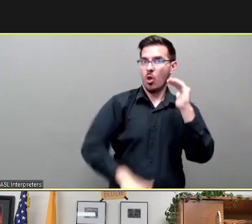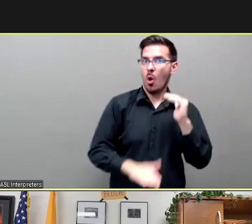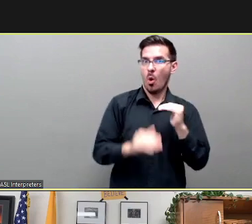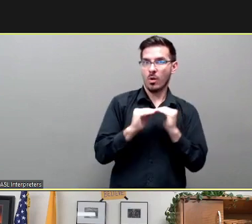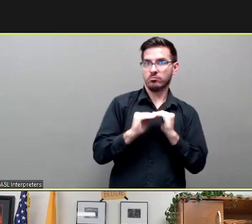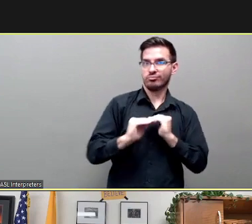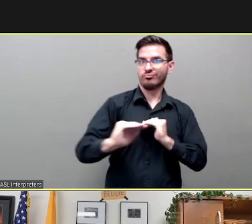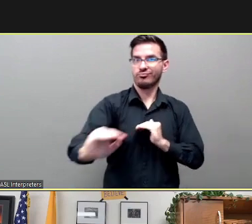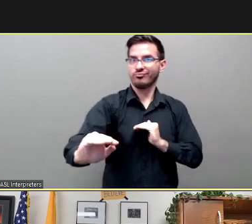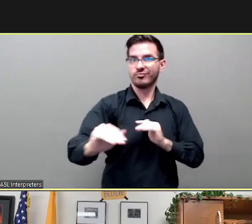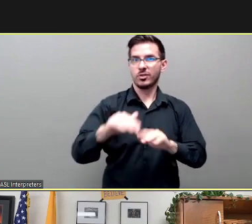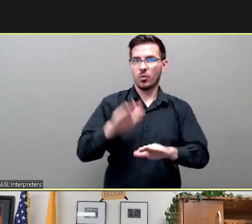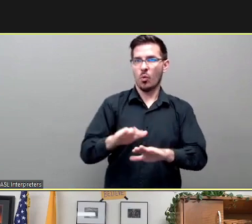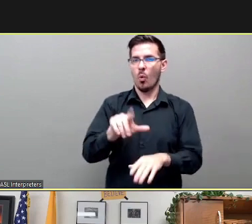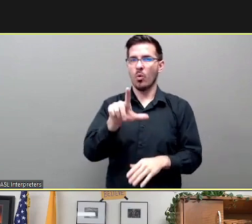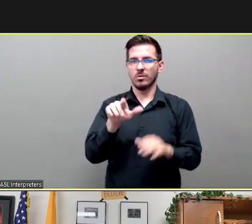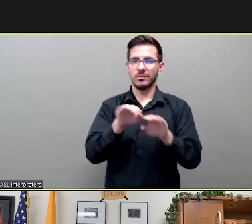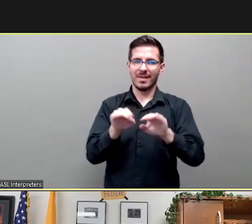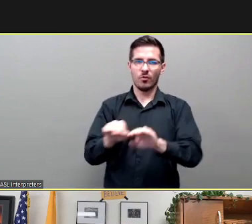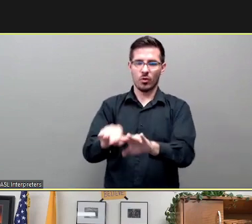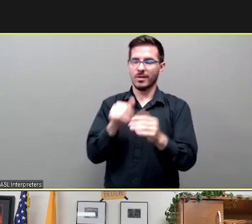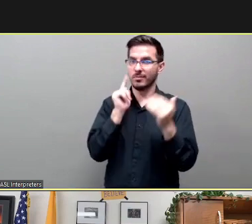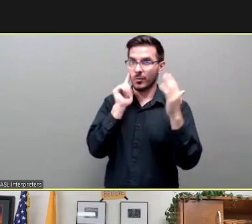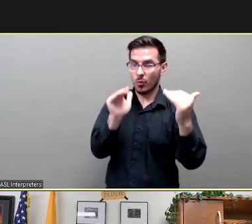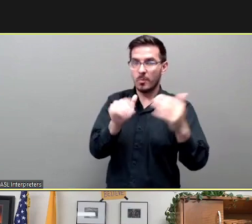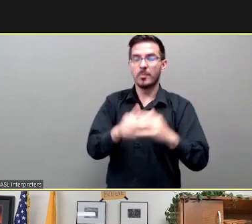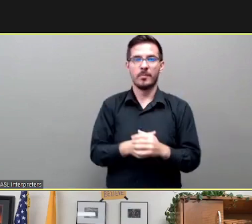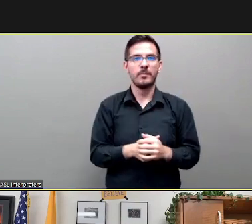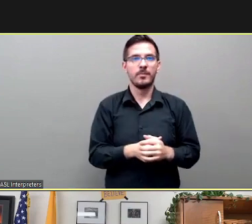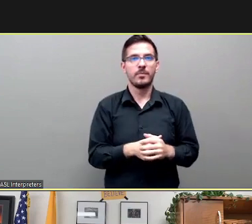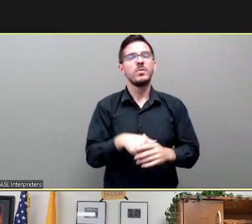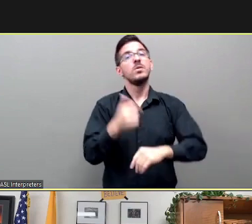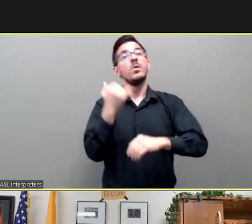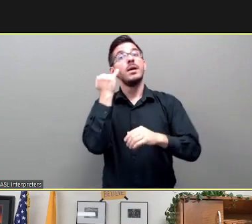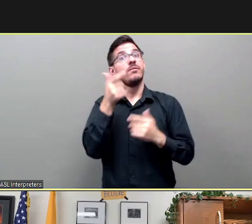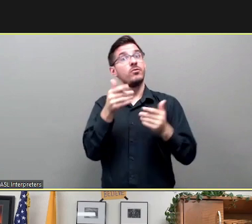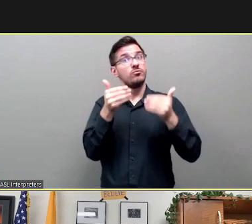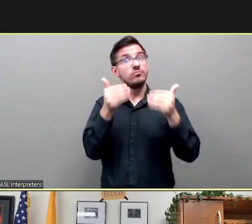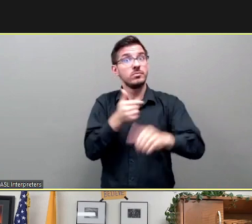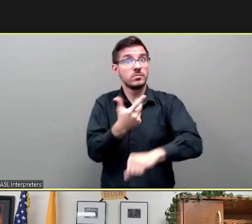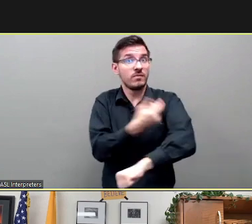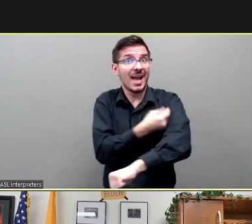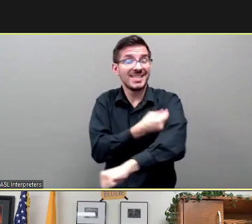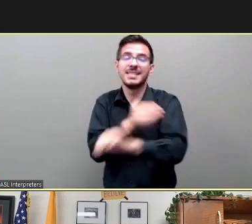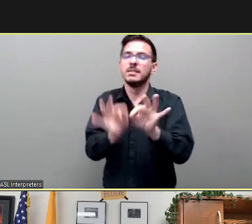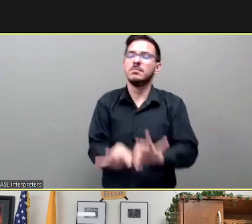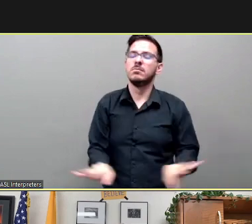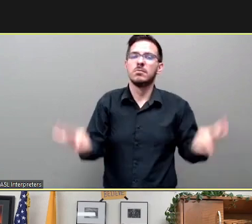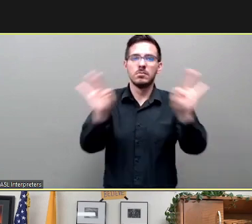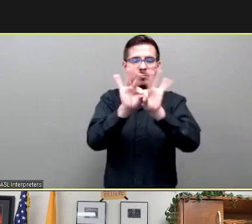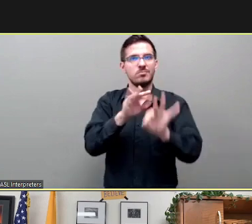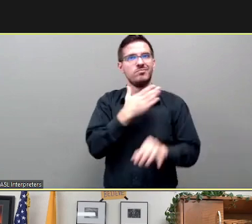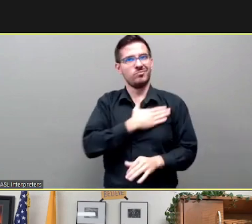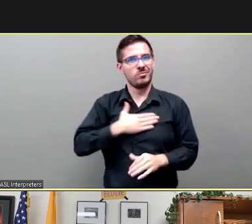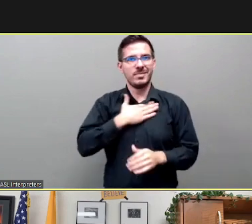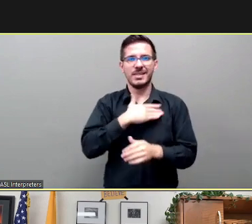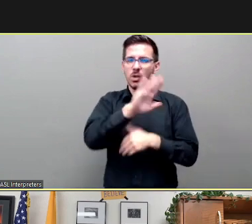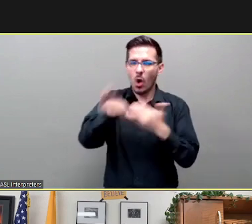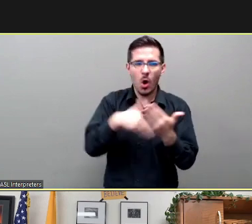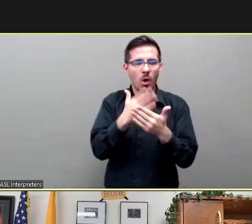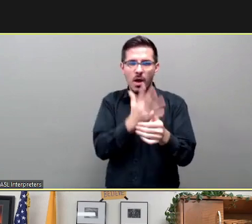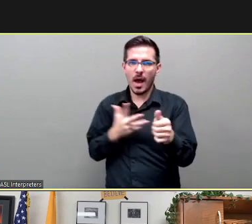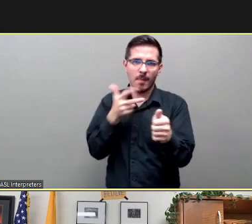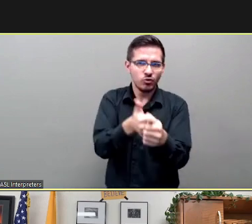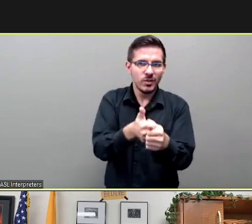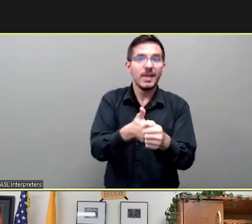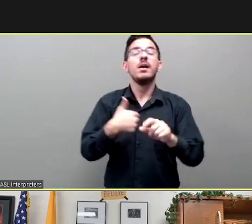down to lower levels. Getting vaccinated is important. So let's all get up to date. I'm going to be scheduling my